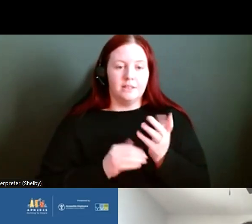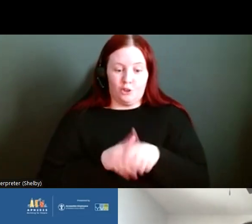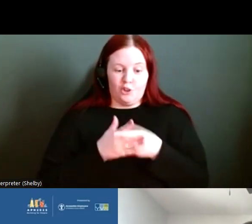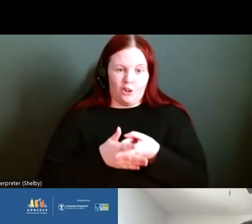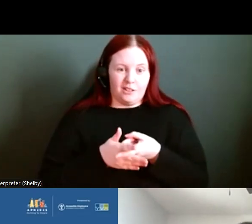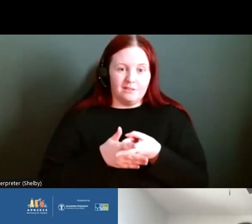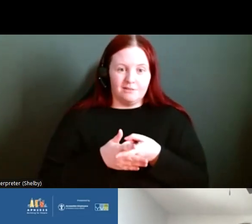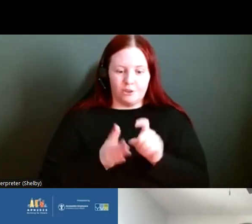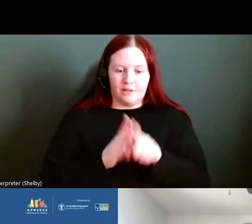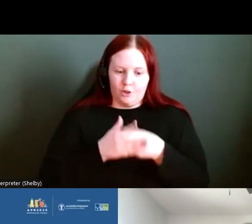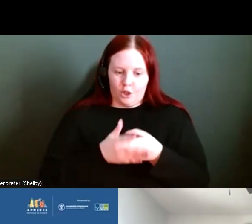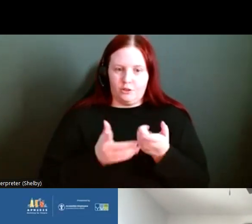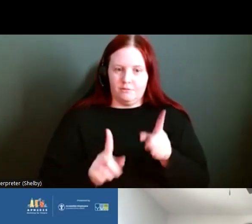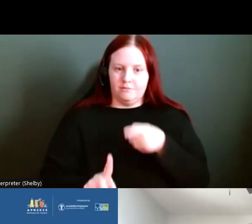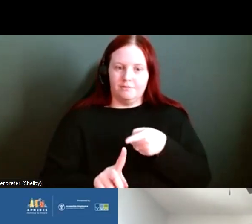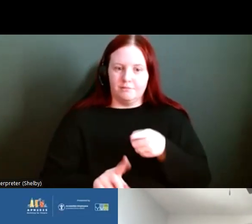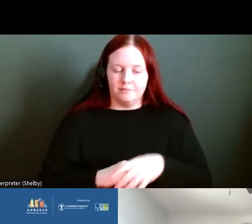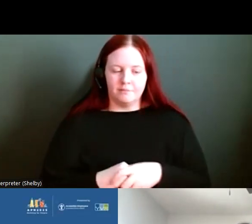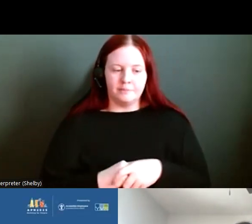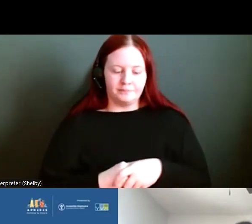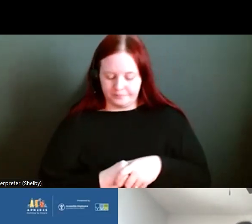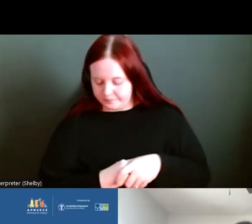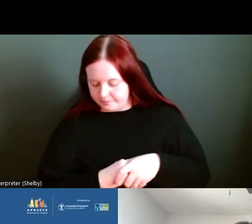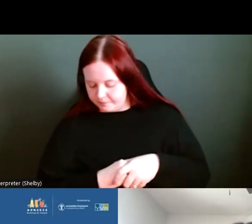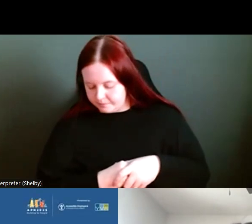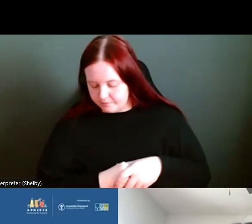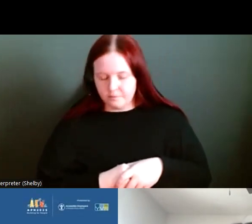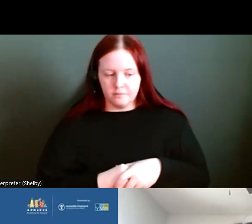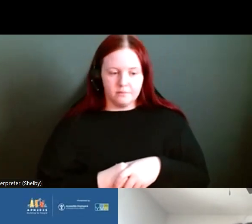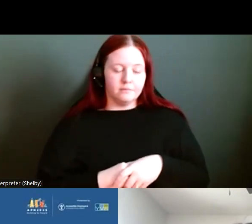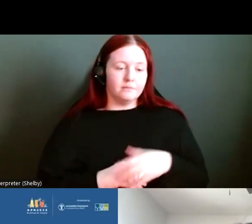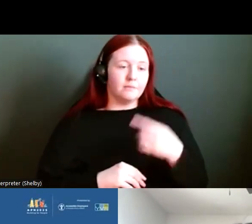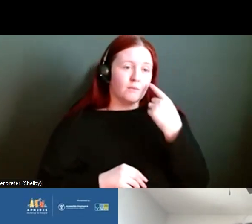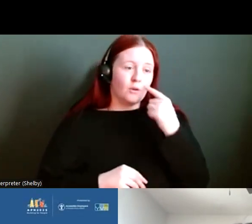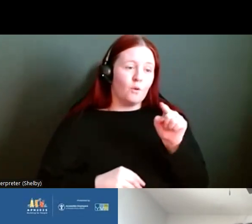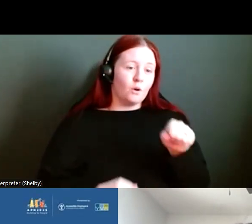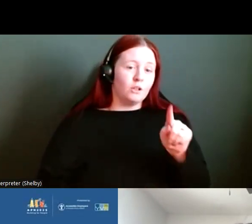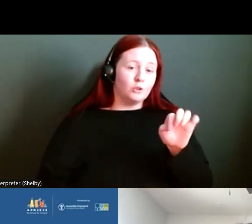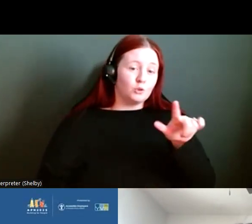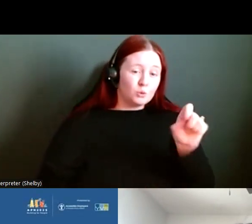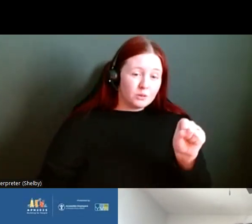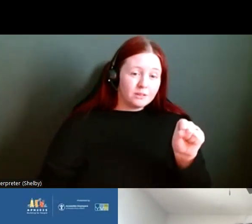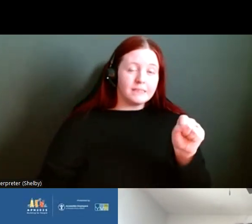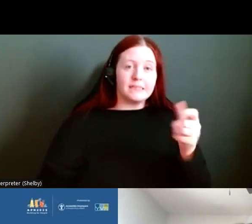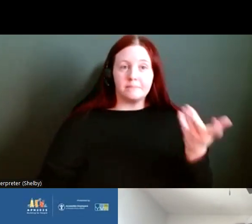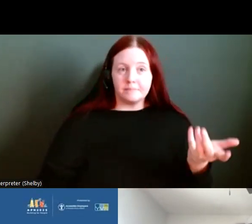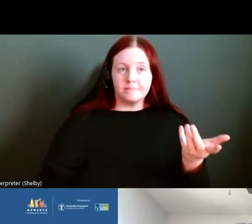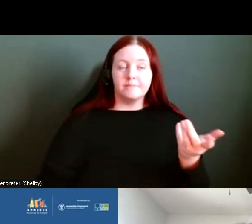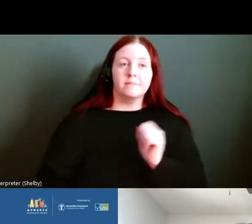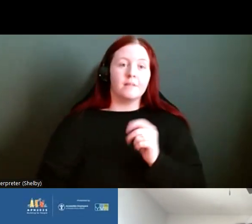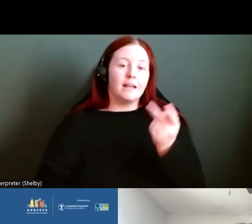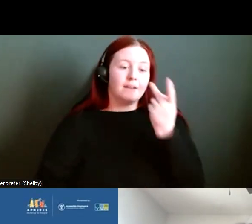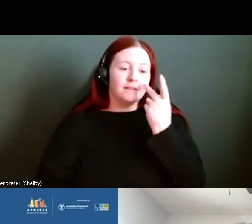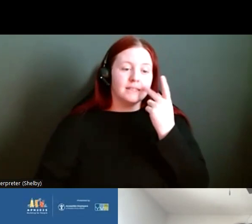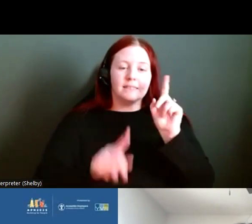It's starting somewhere. As far as tools, I've seen organizations that want things